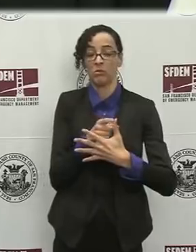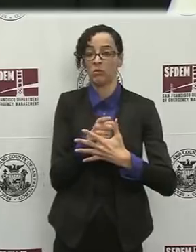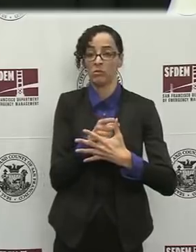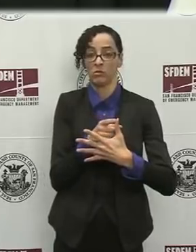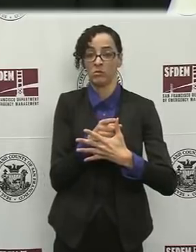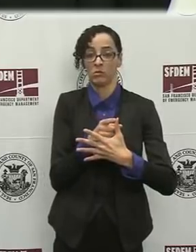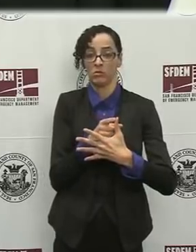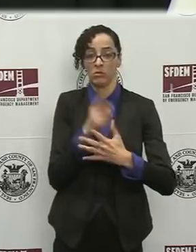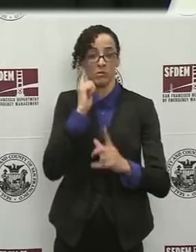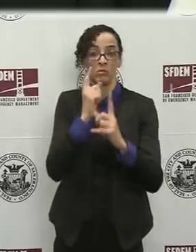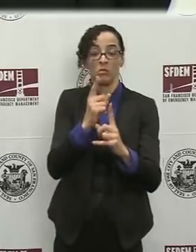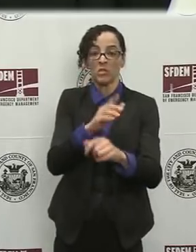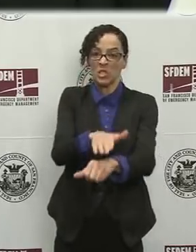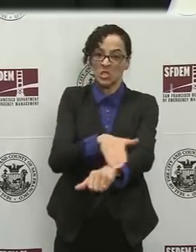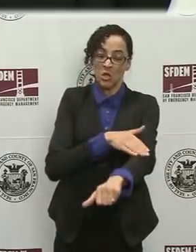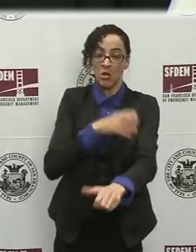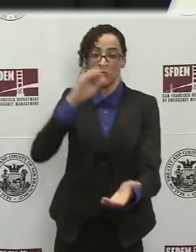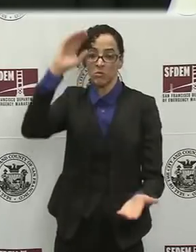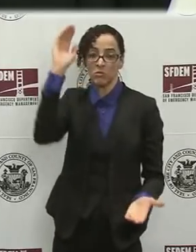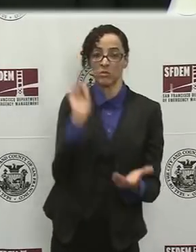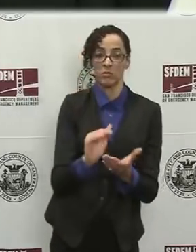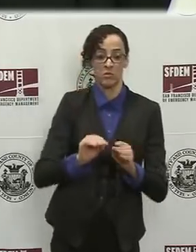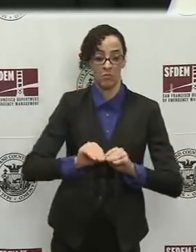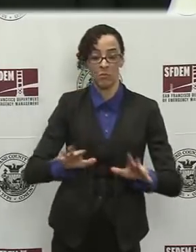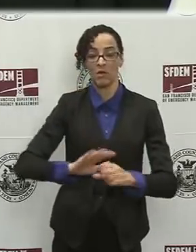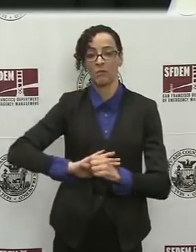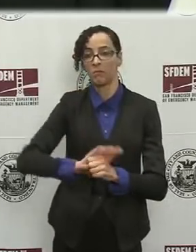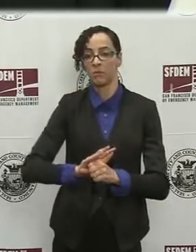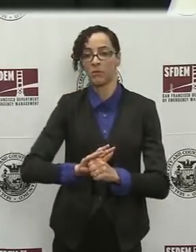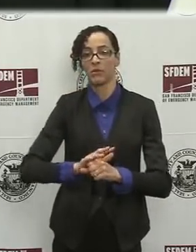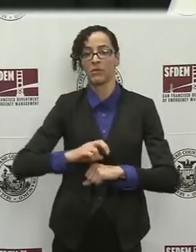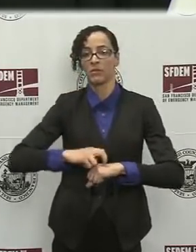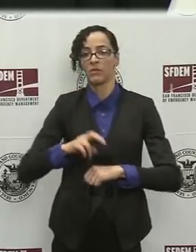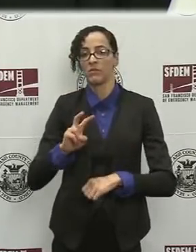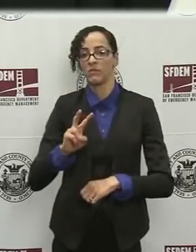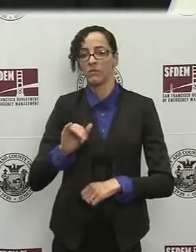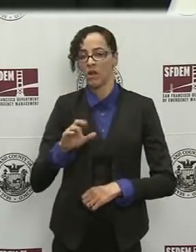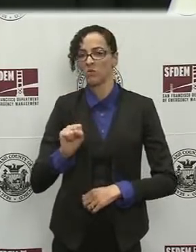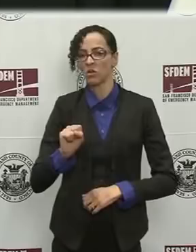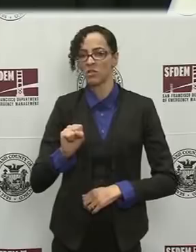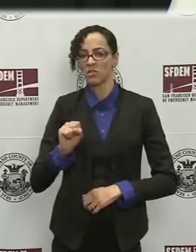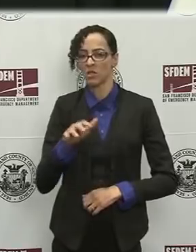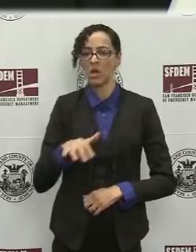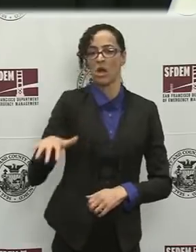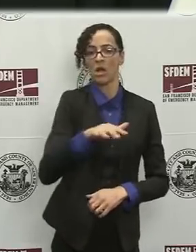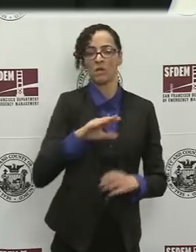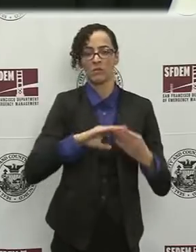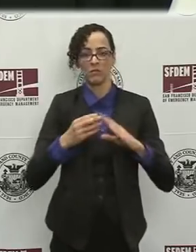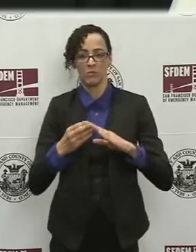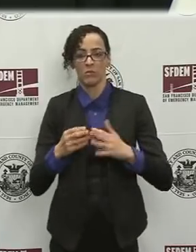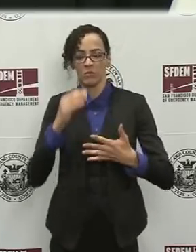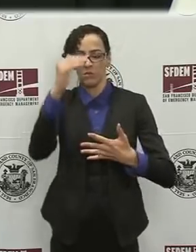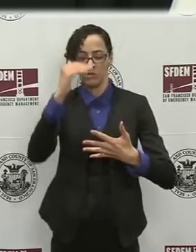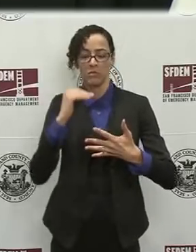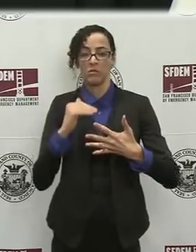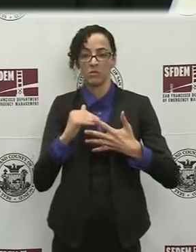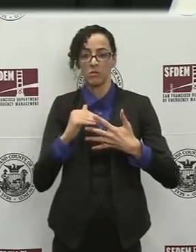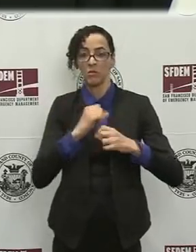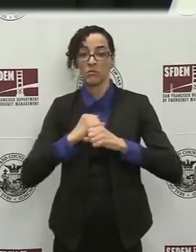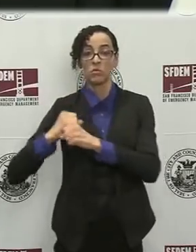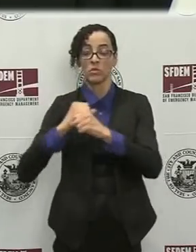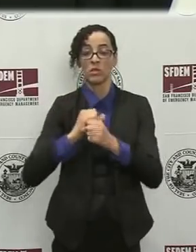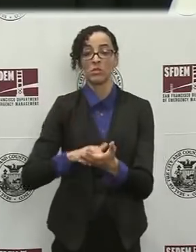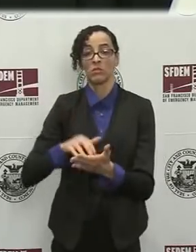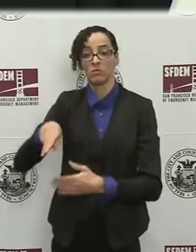slowing and reducing the spread of the virus in our community, protecting vulnerable populations,